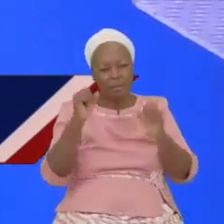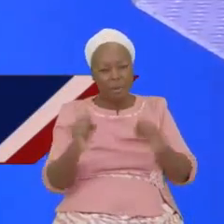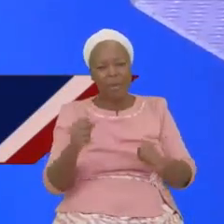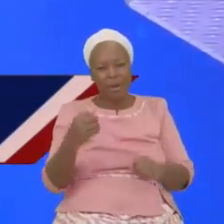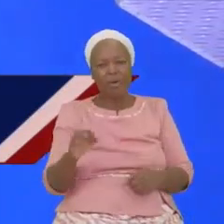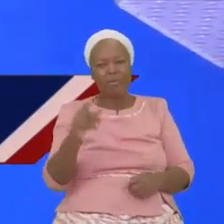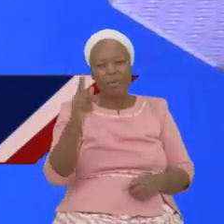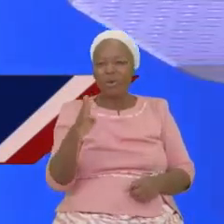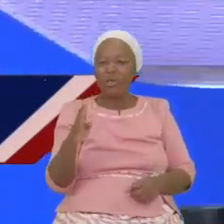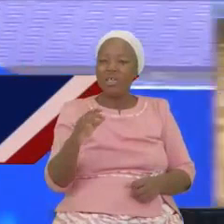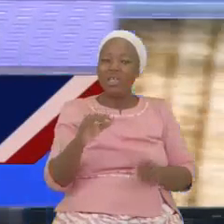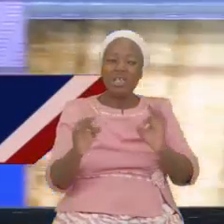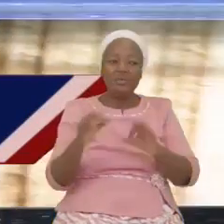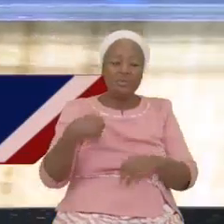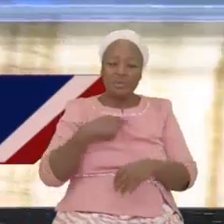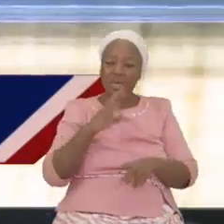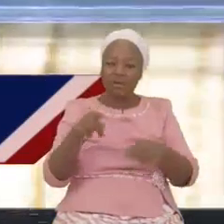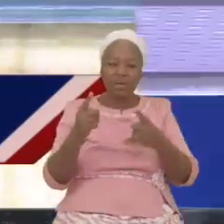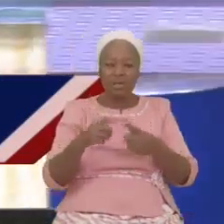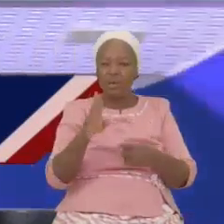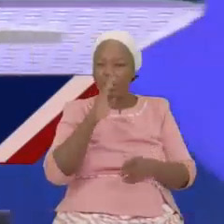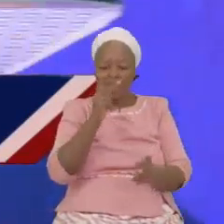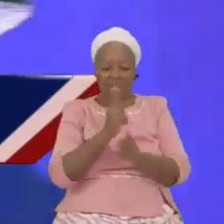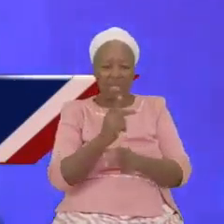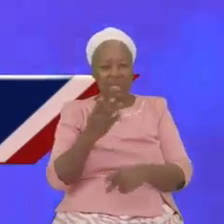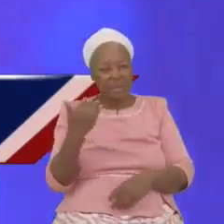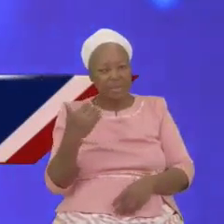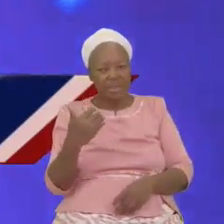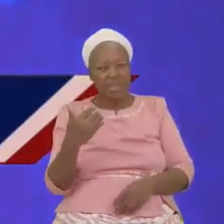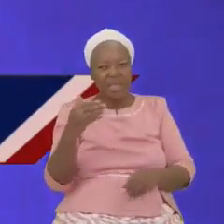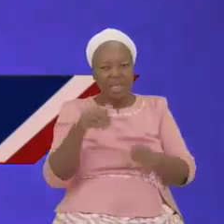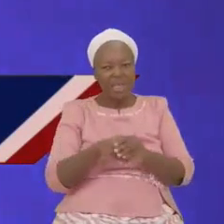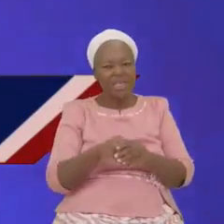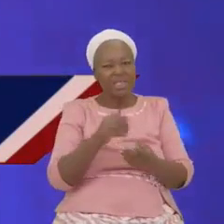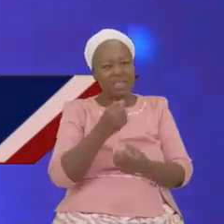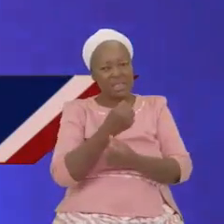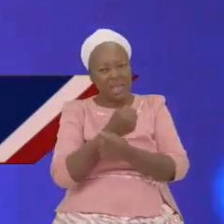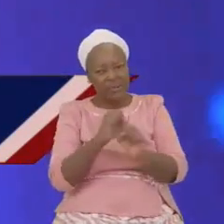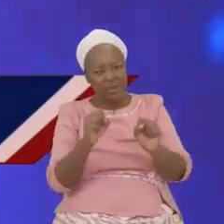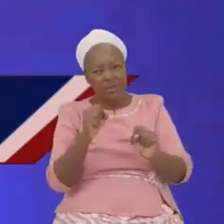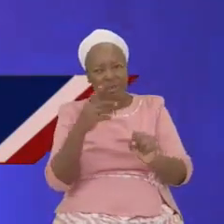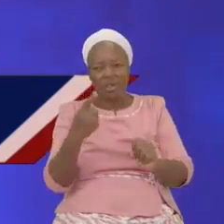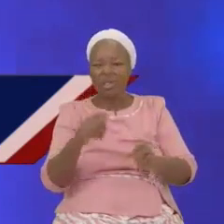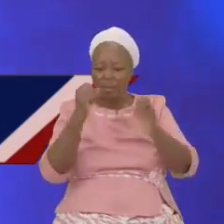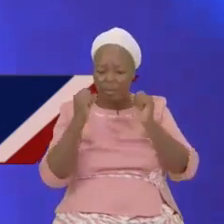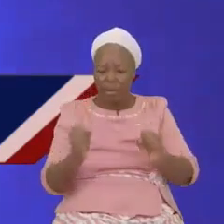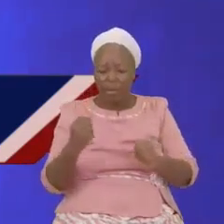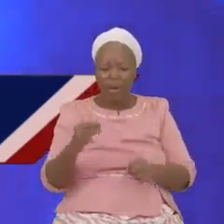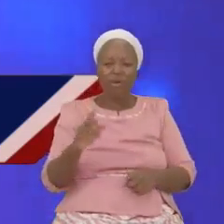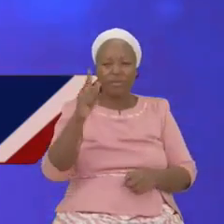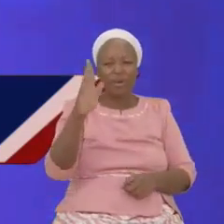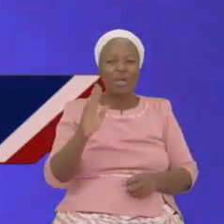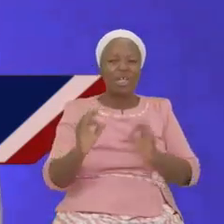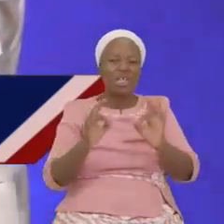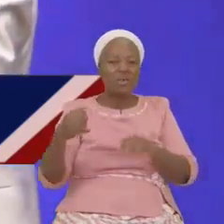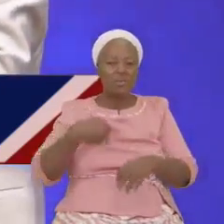of God. If we're going to be kept in salvation, the power of God. If we're going